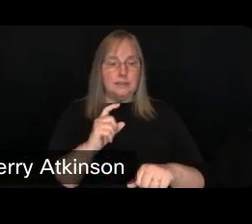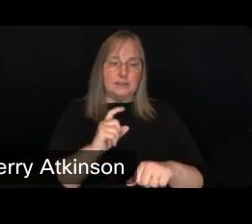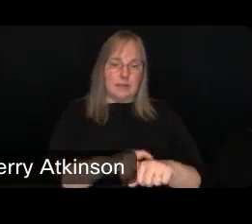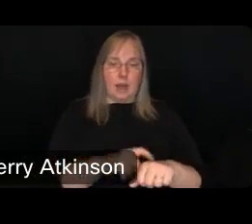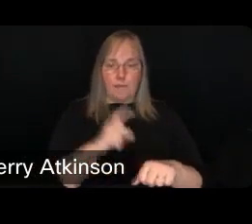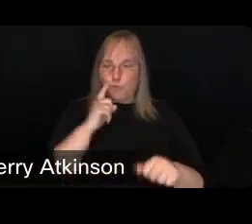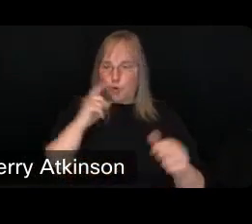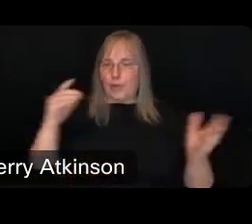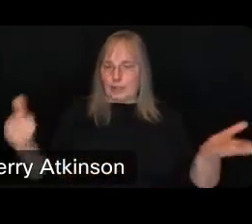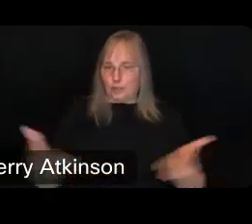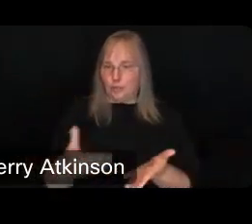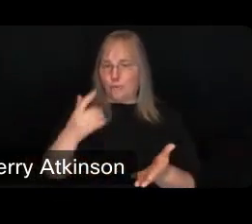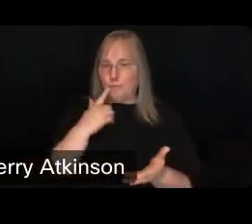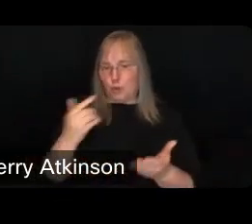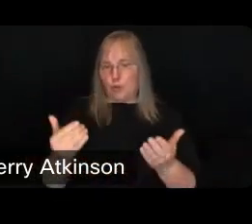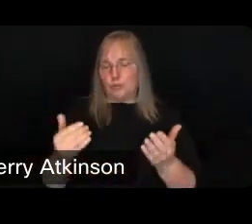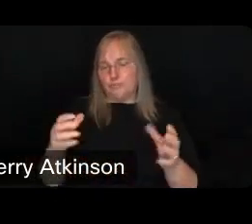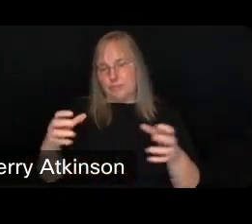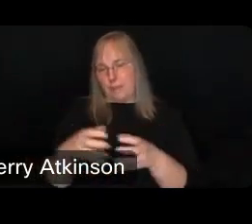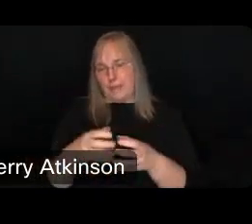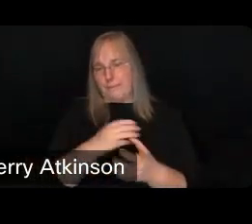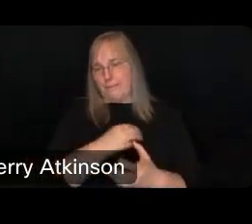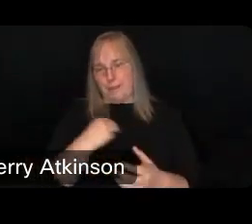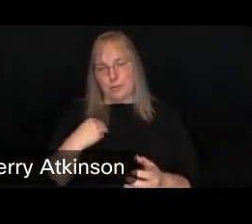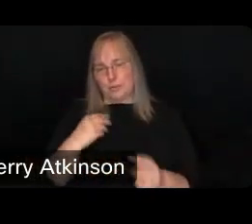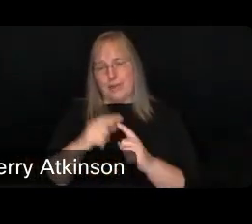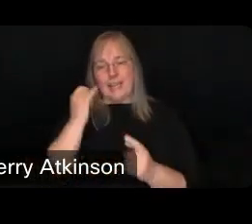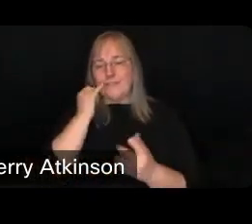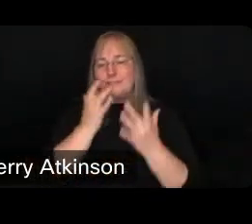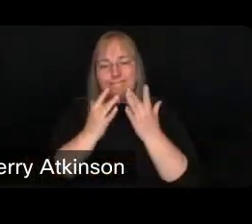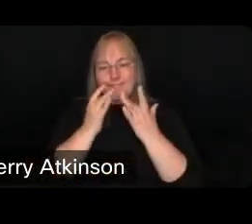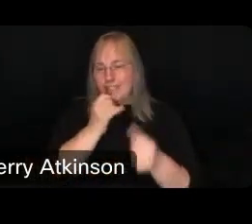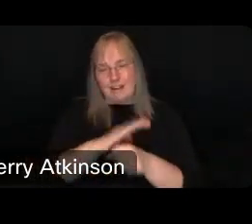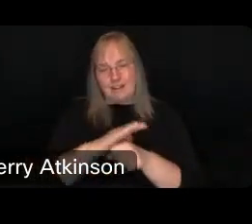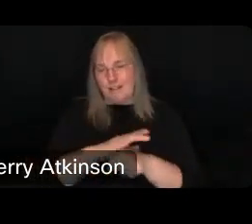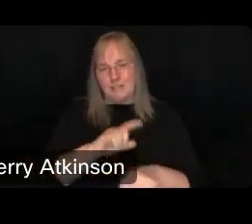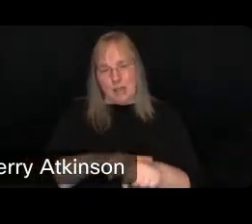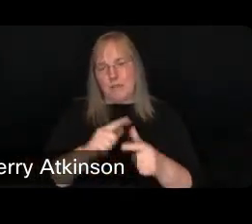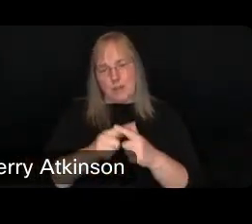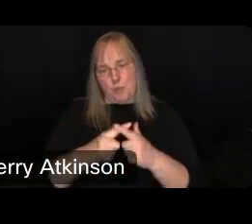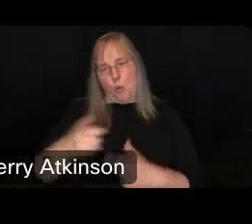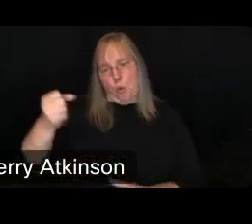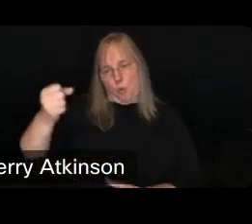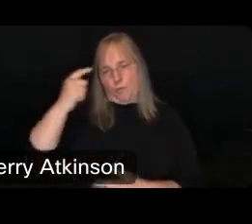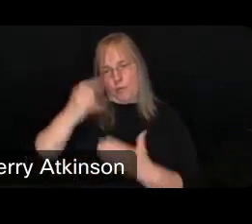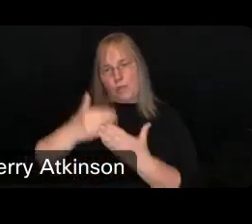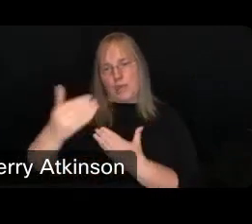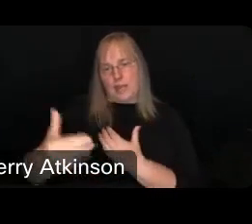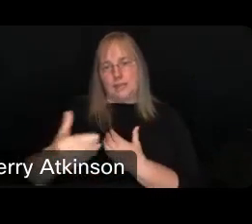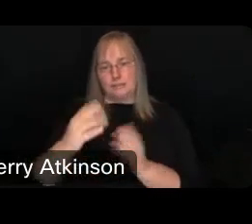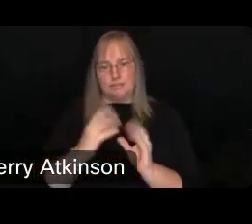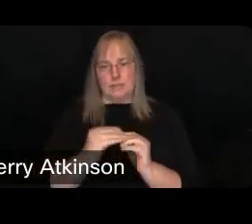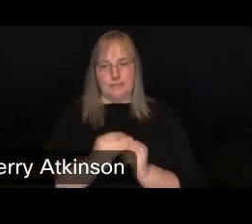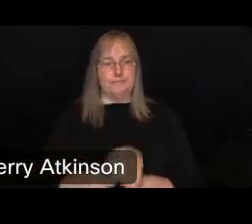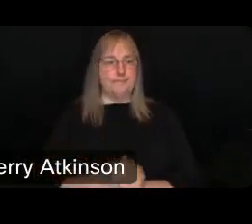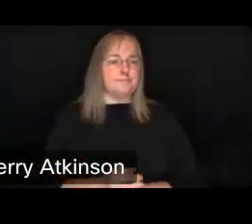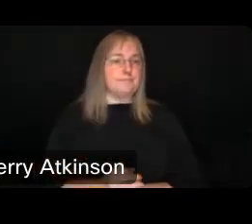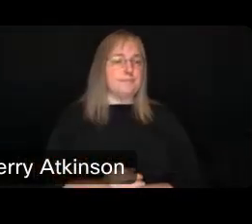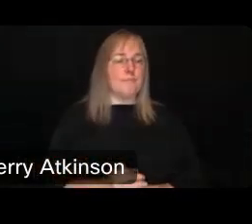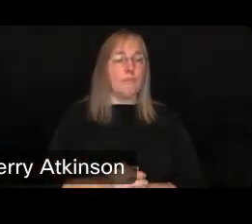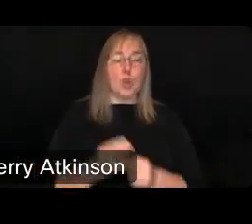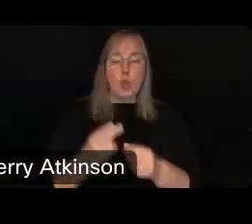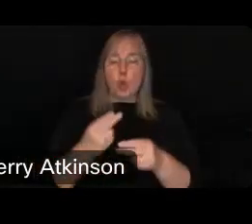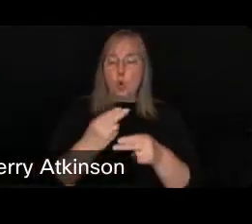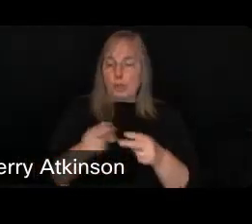for those committee members there. But if we don't have time, we can do that next time. So quickly about